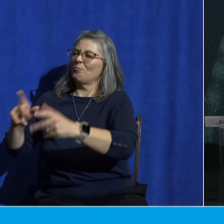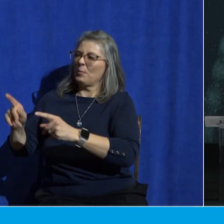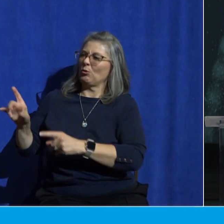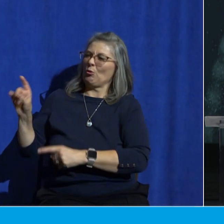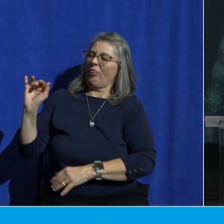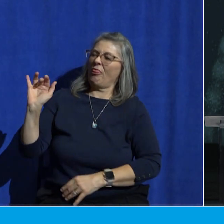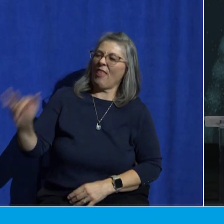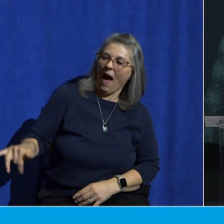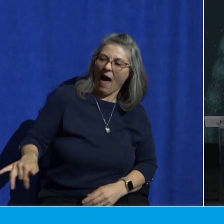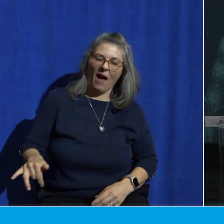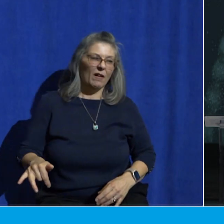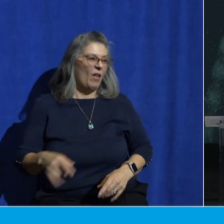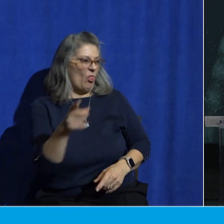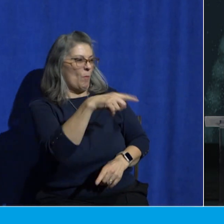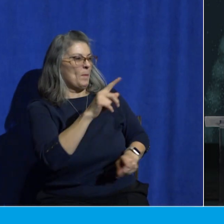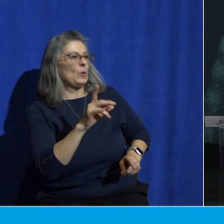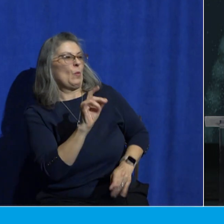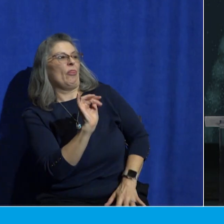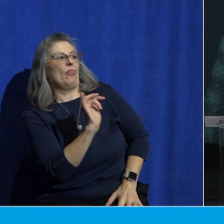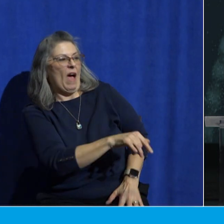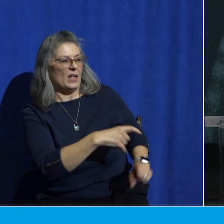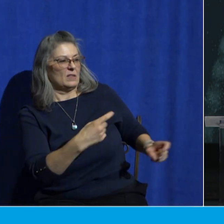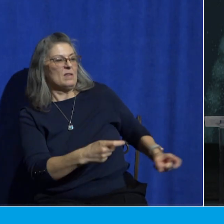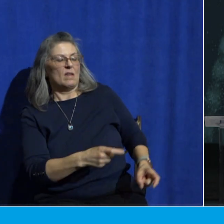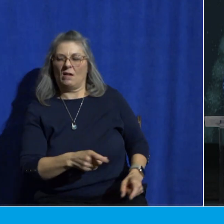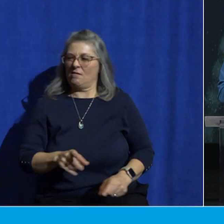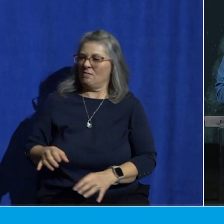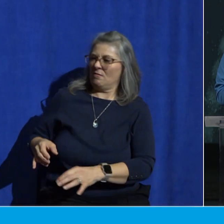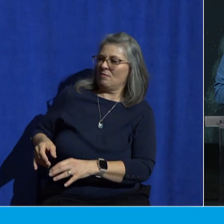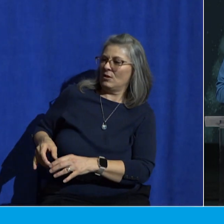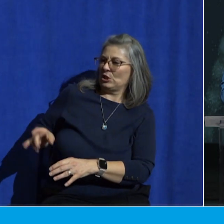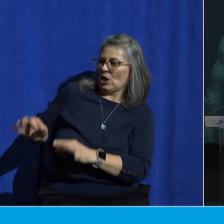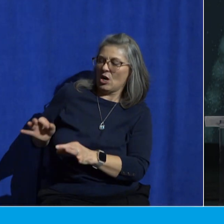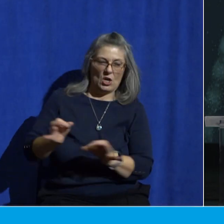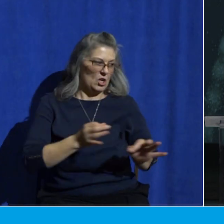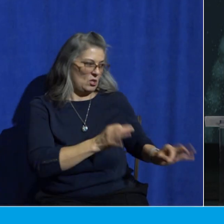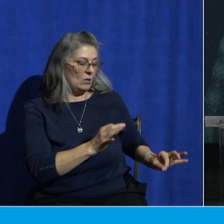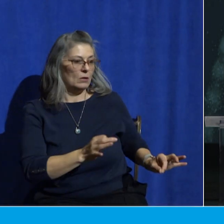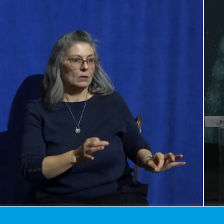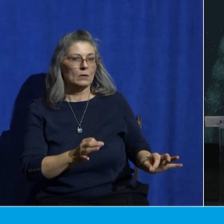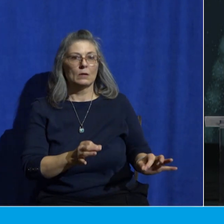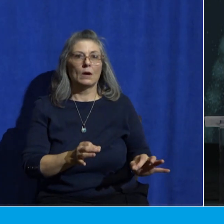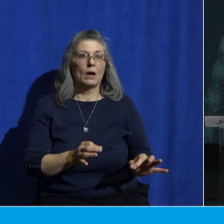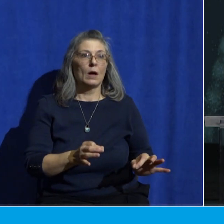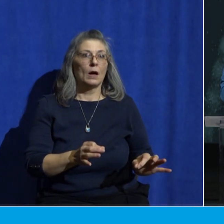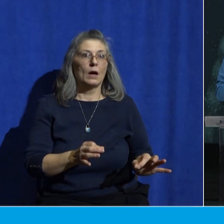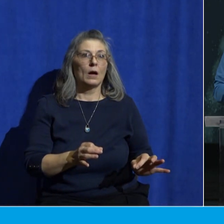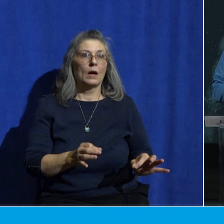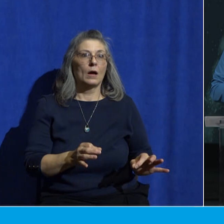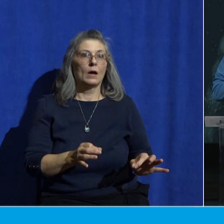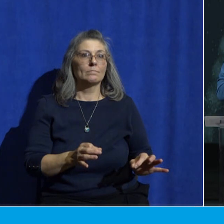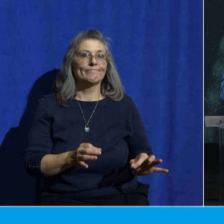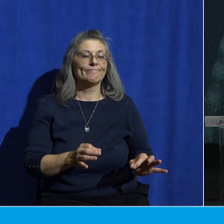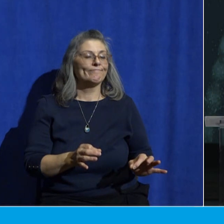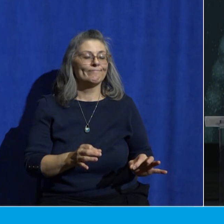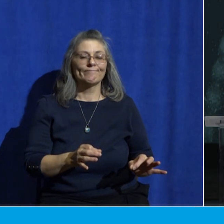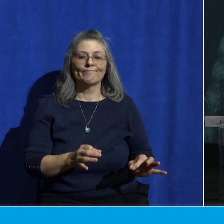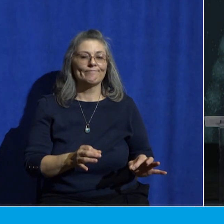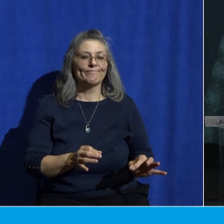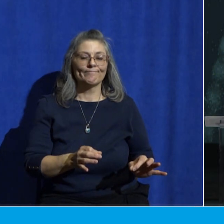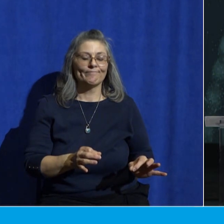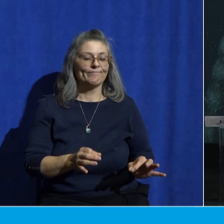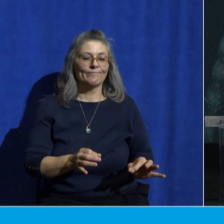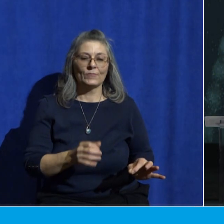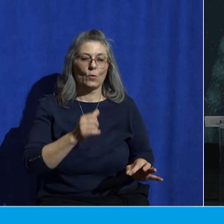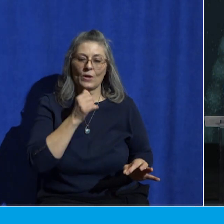differently about those things than us. And in the process, we can totally